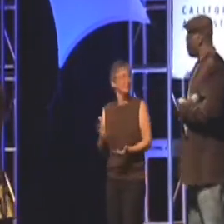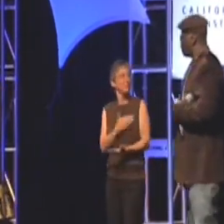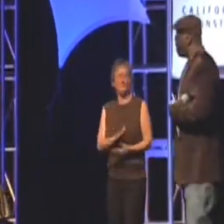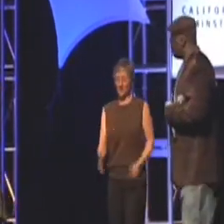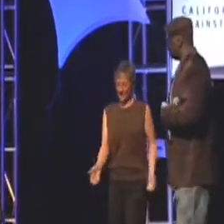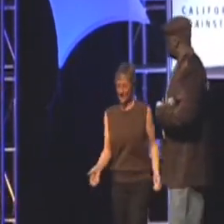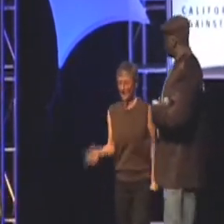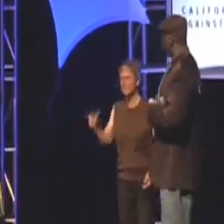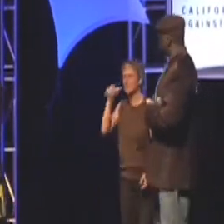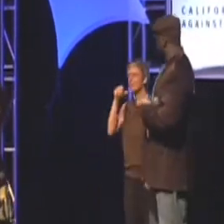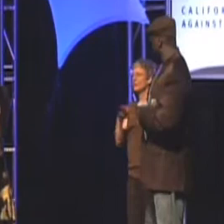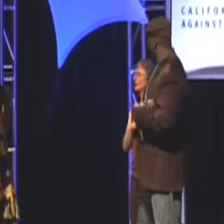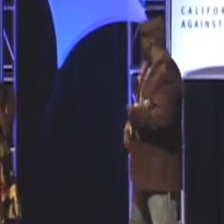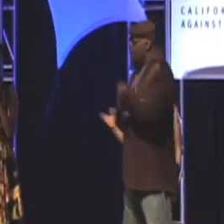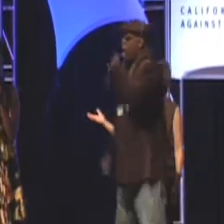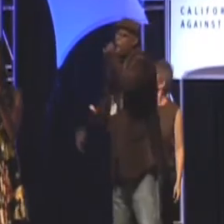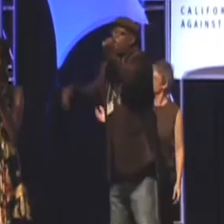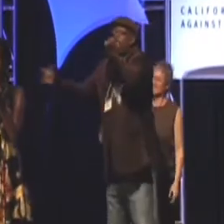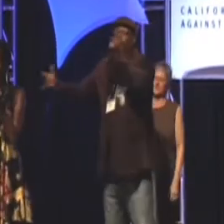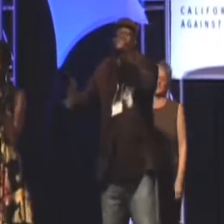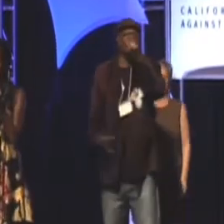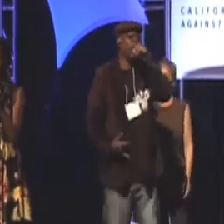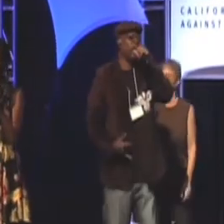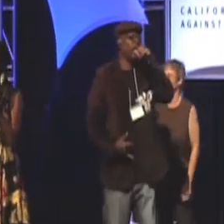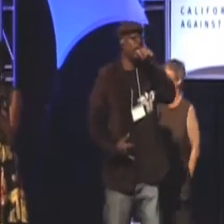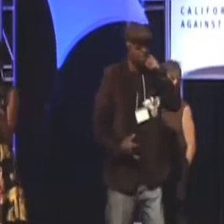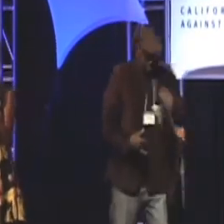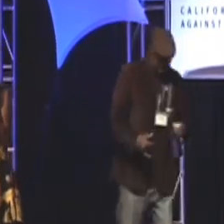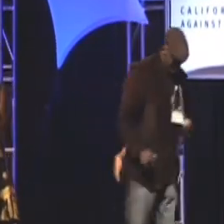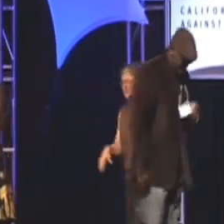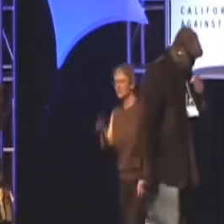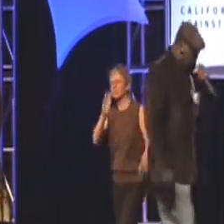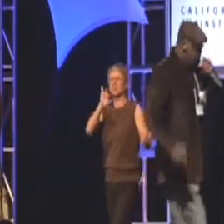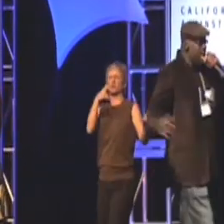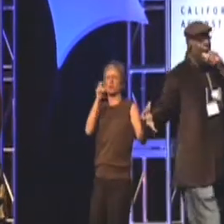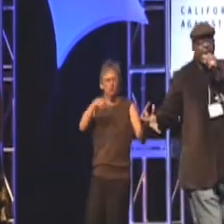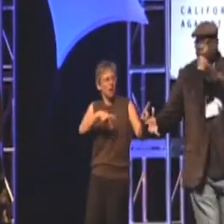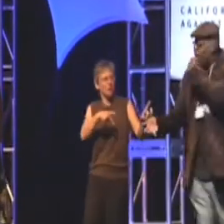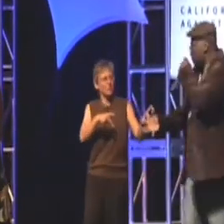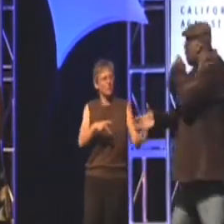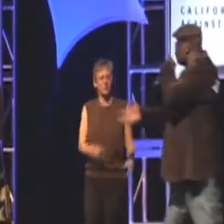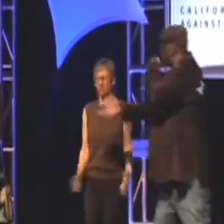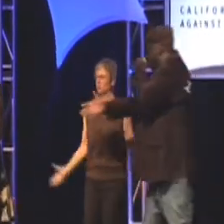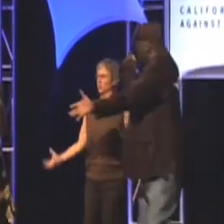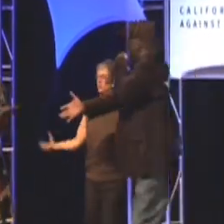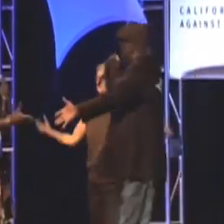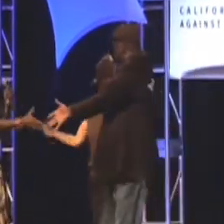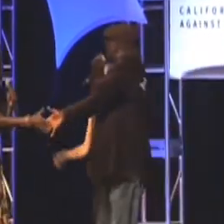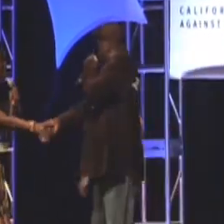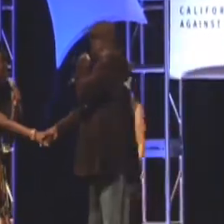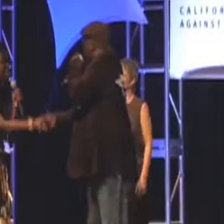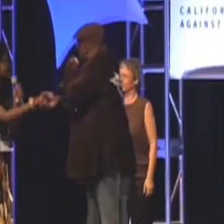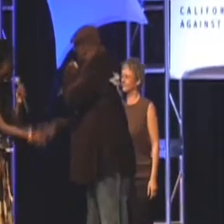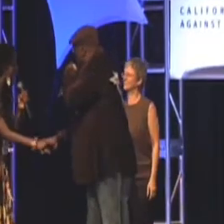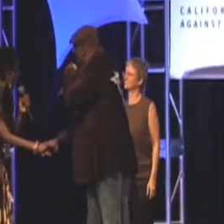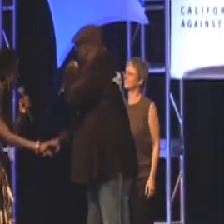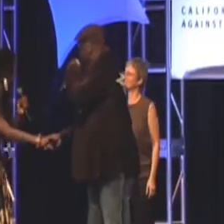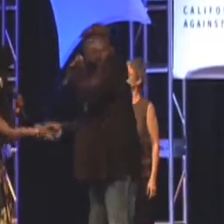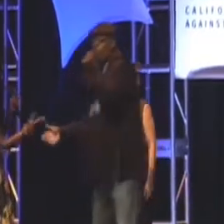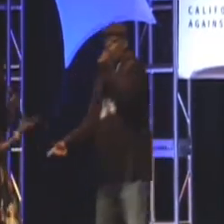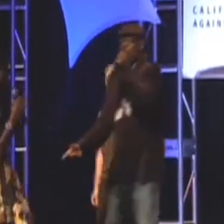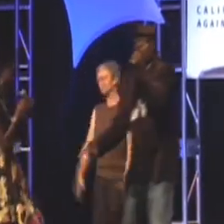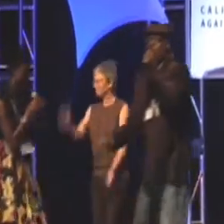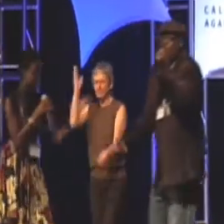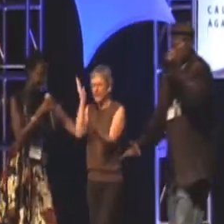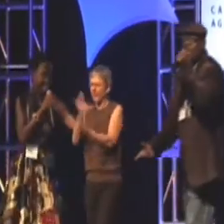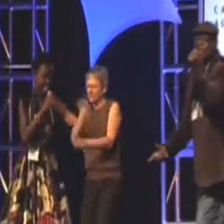This is Lady Tomsday Ambition freeze Uniting To eliminate Violence